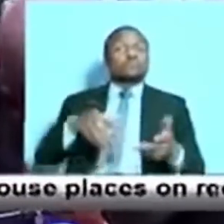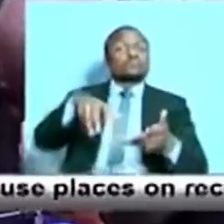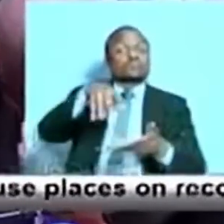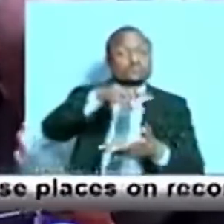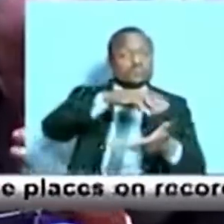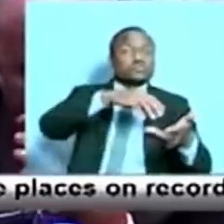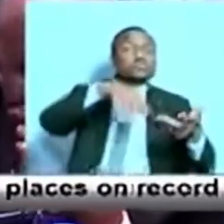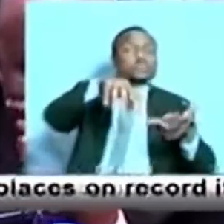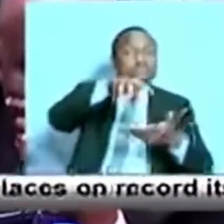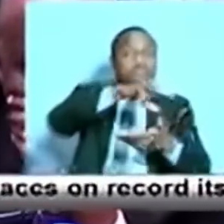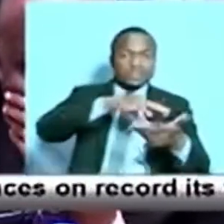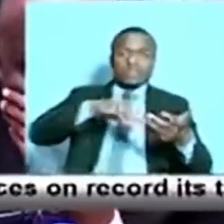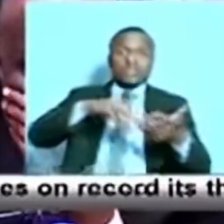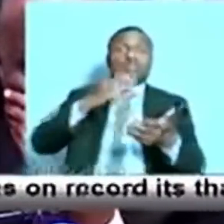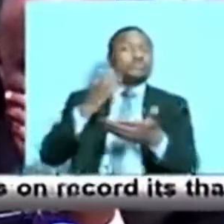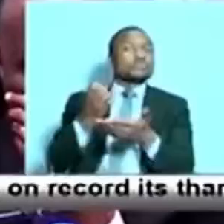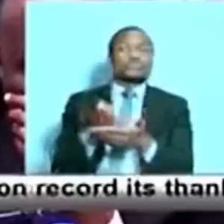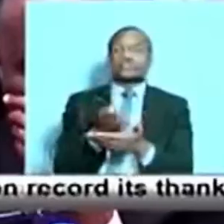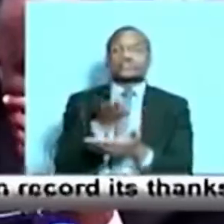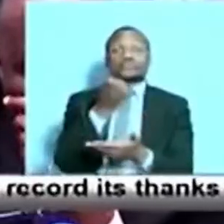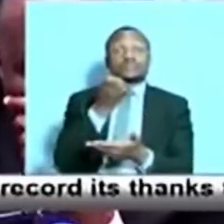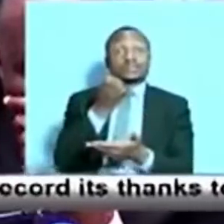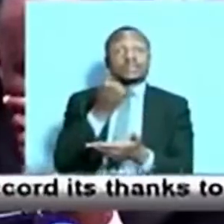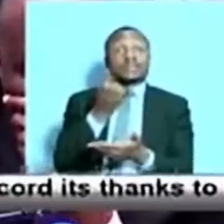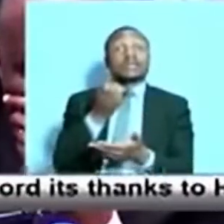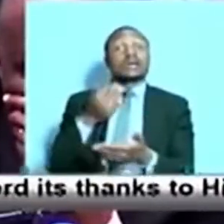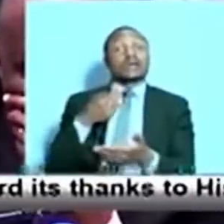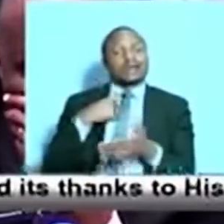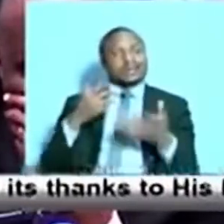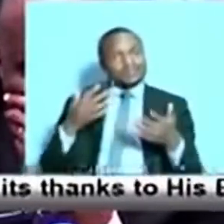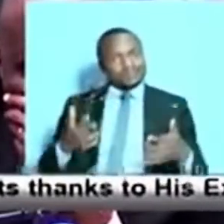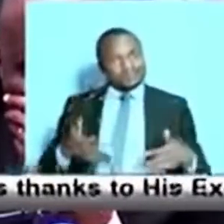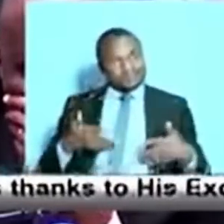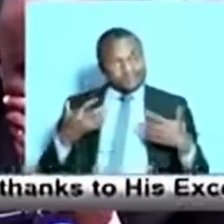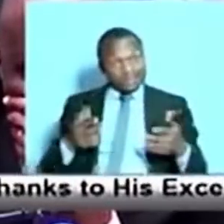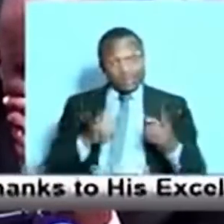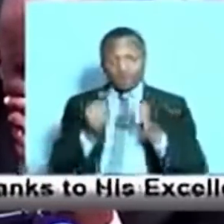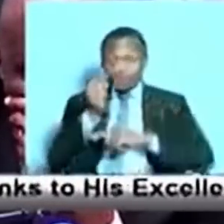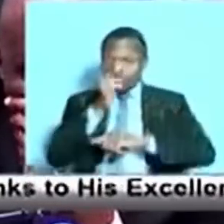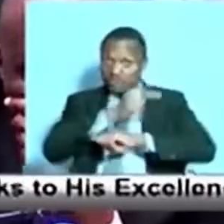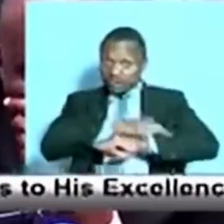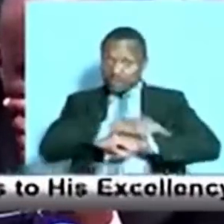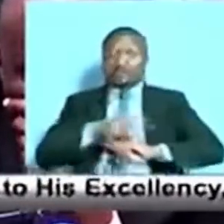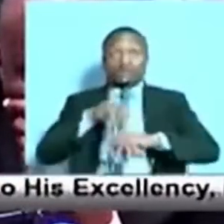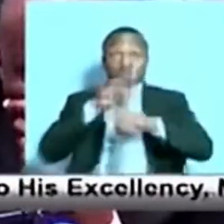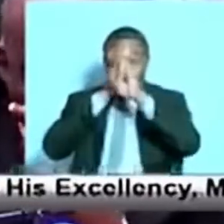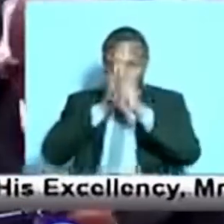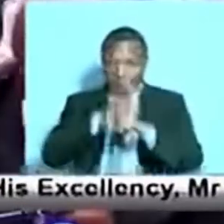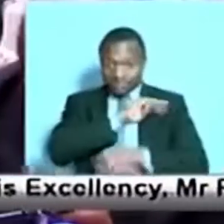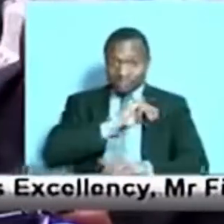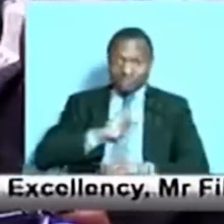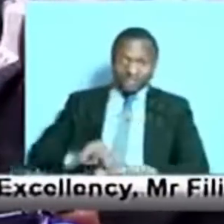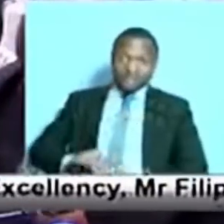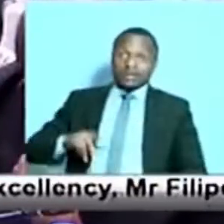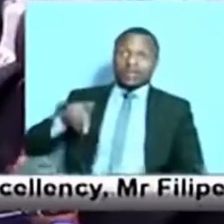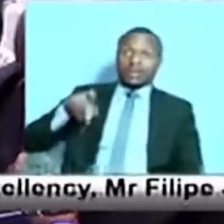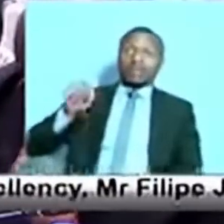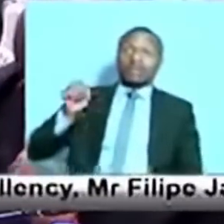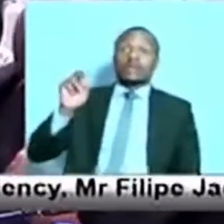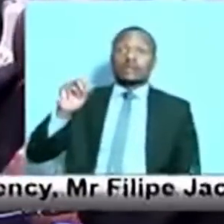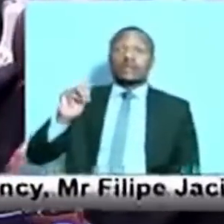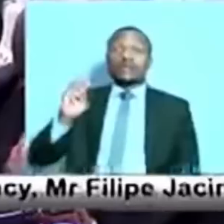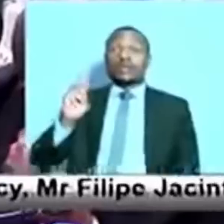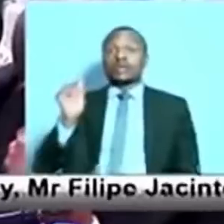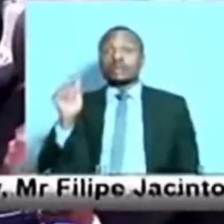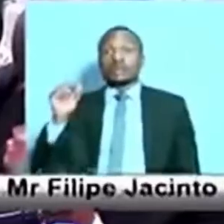destruction of this economy. I am so happy today that Honorable Member of Parliament for Pambashe used